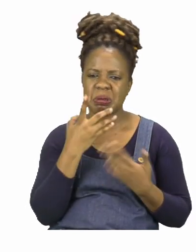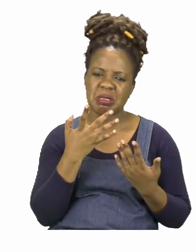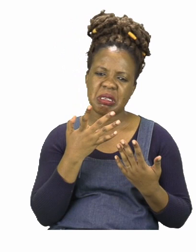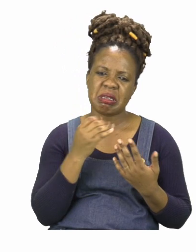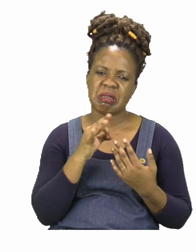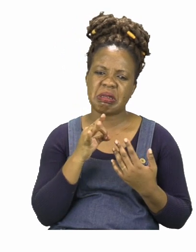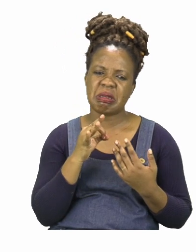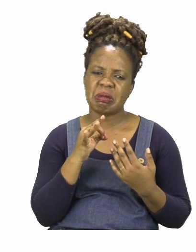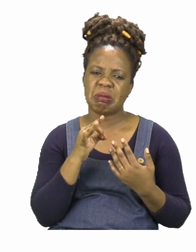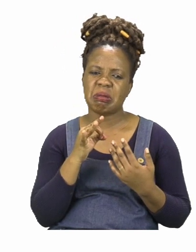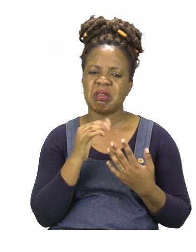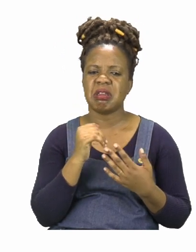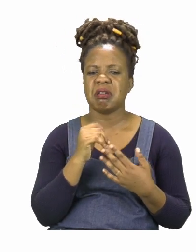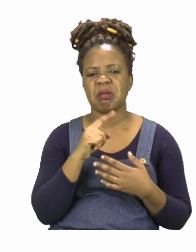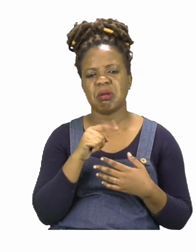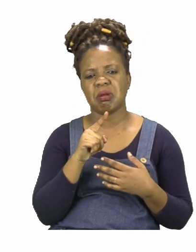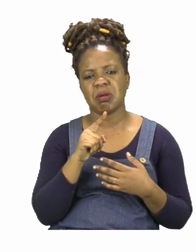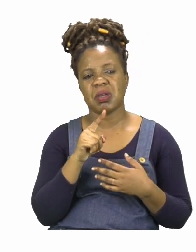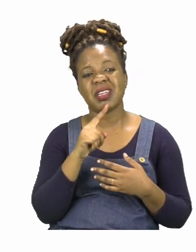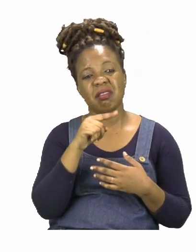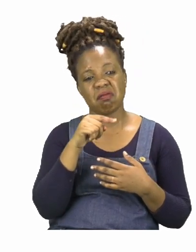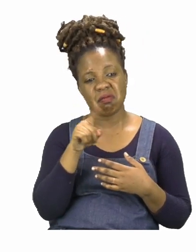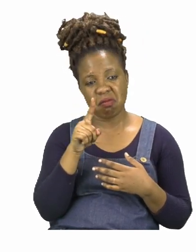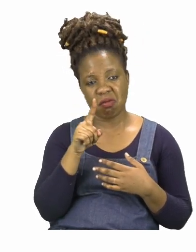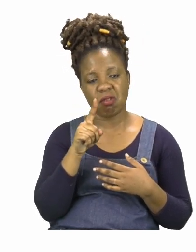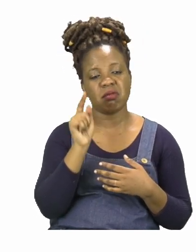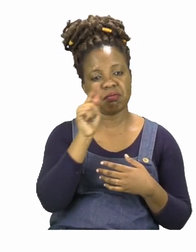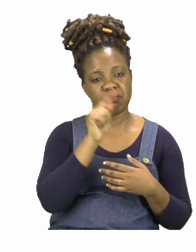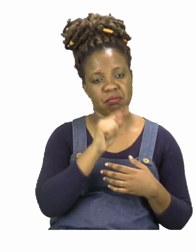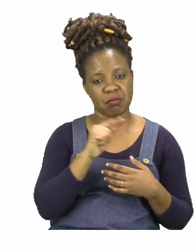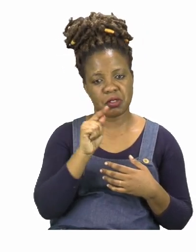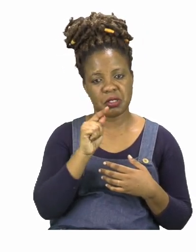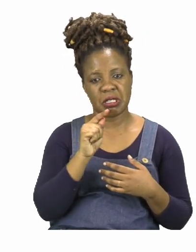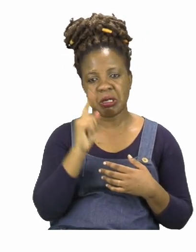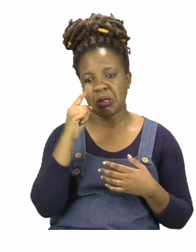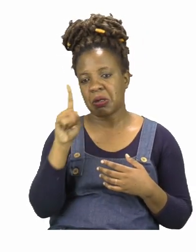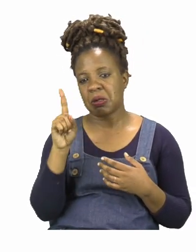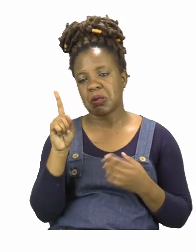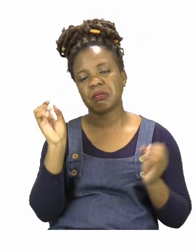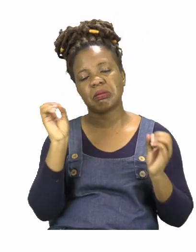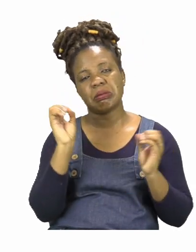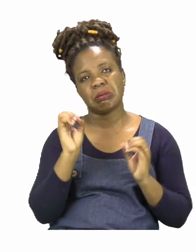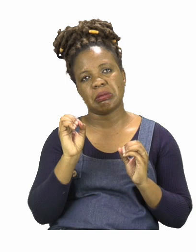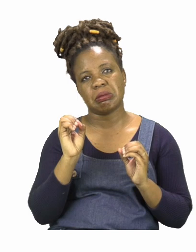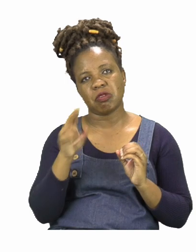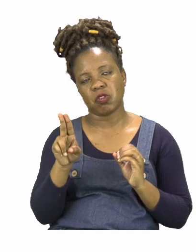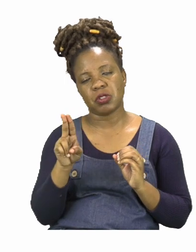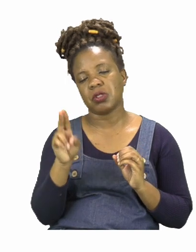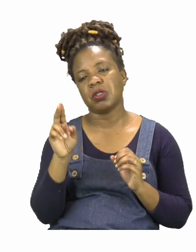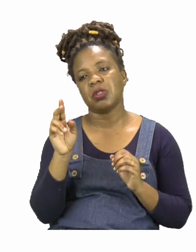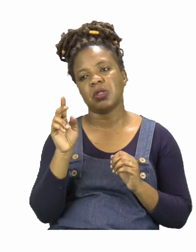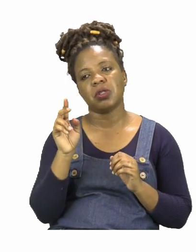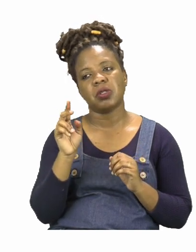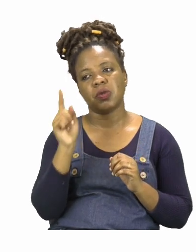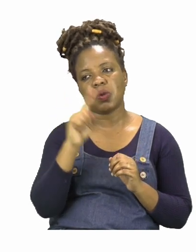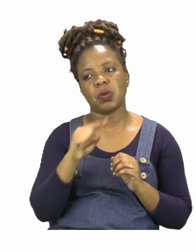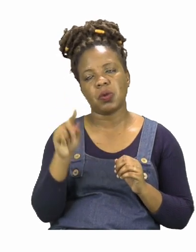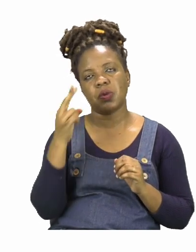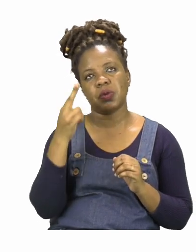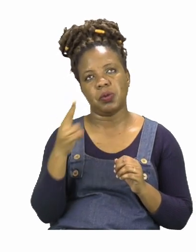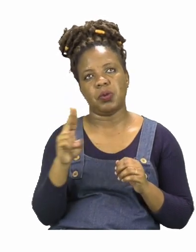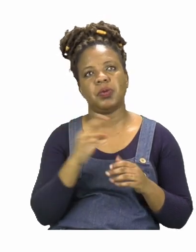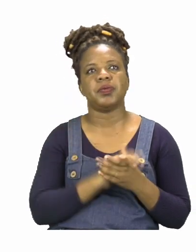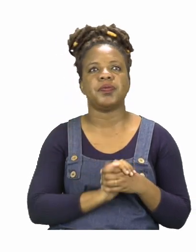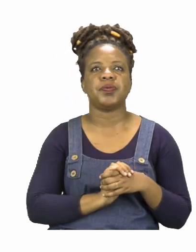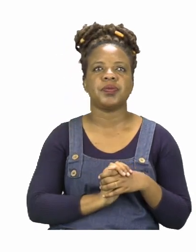forget to circle it. But if it is not, please leave it as it is. Then when you're done, double check so that you know